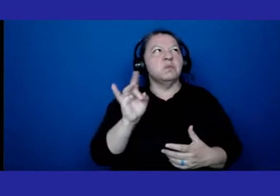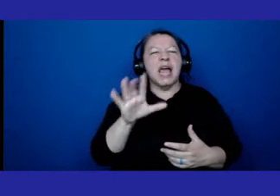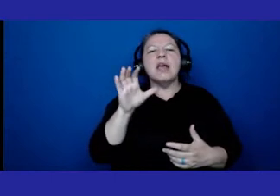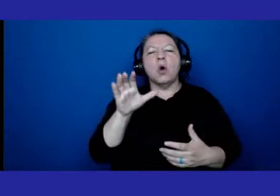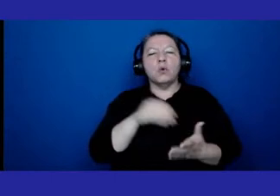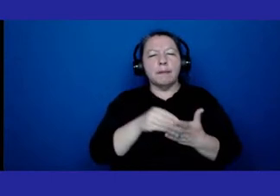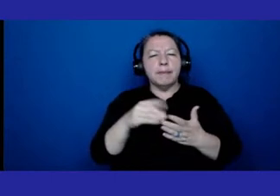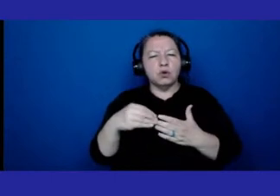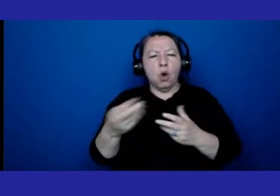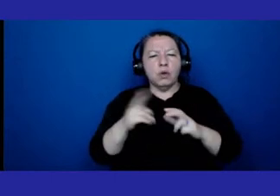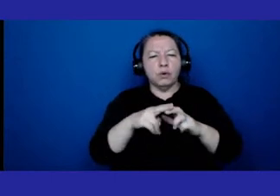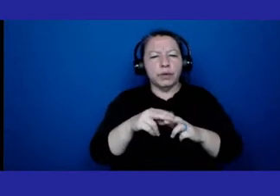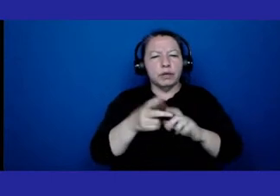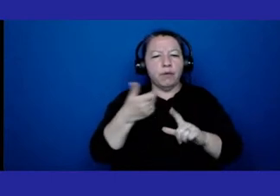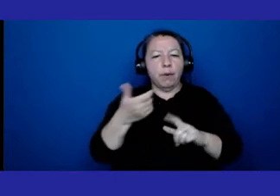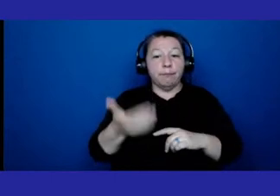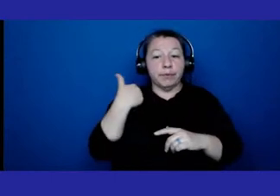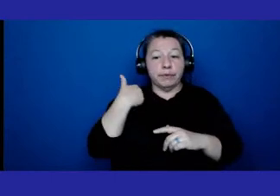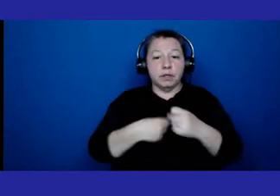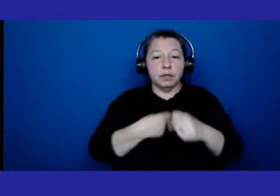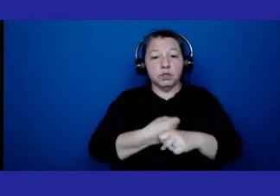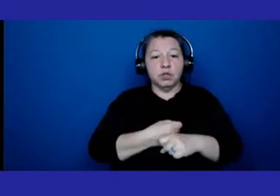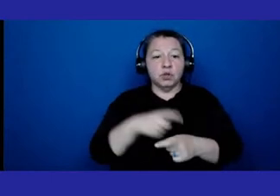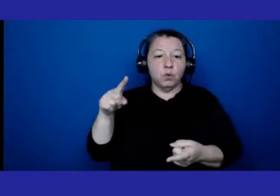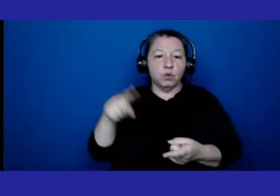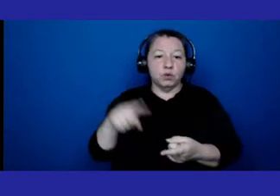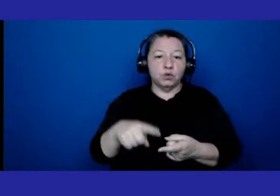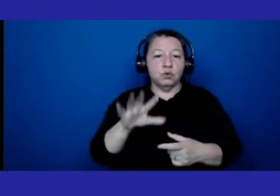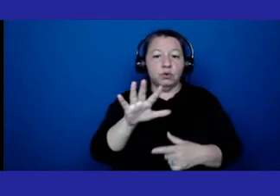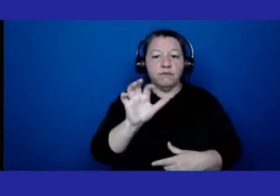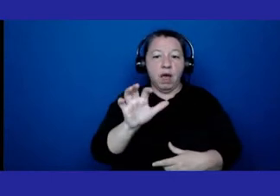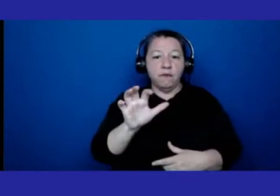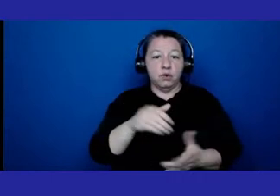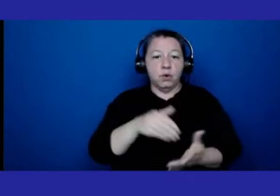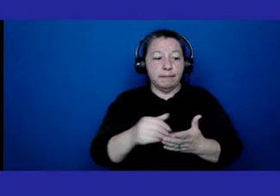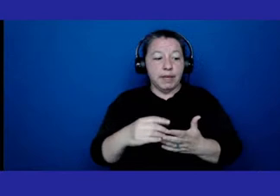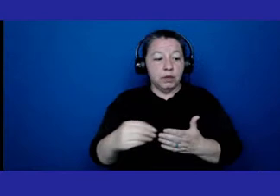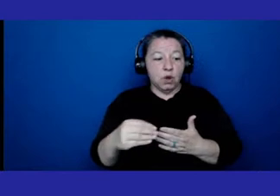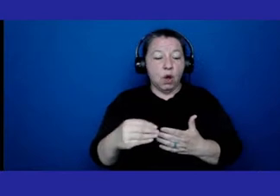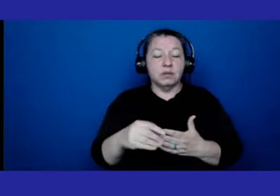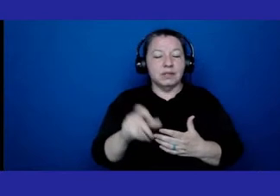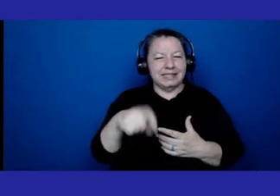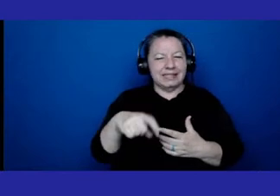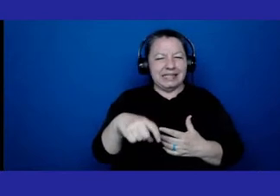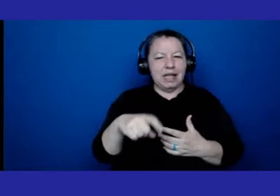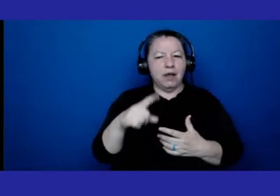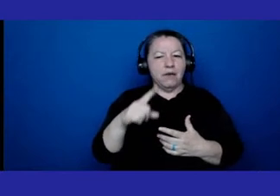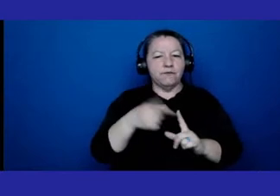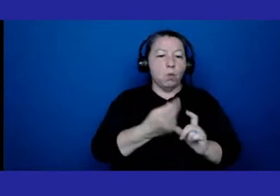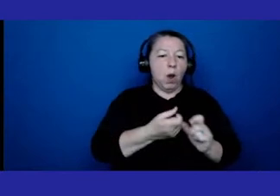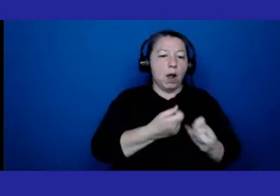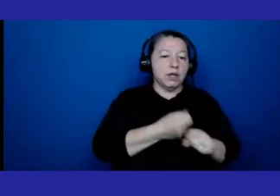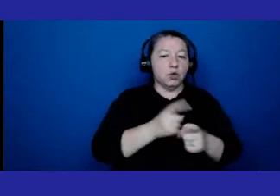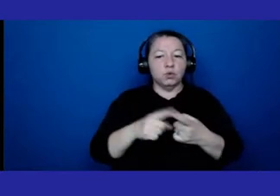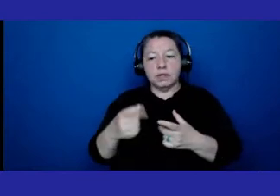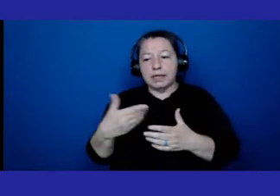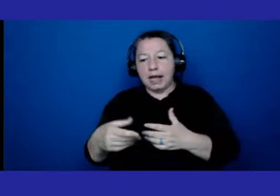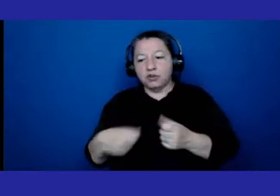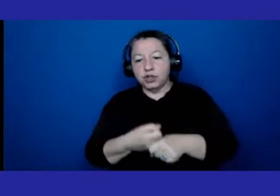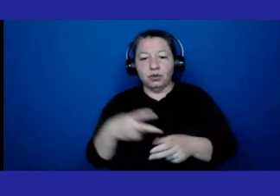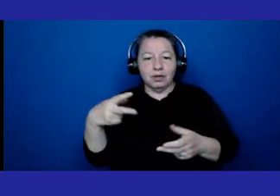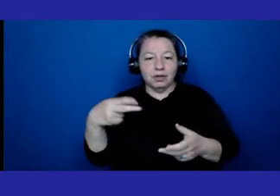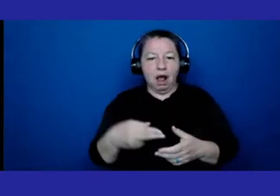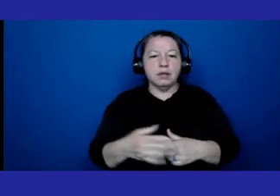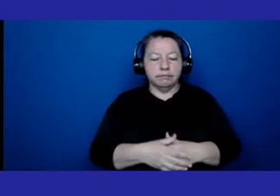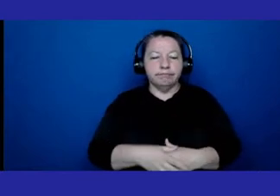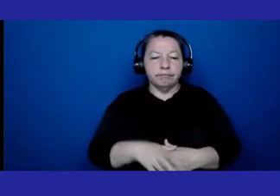$700 or $800 million increase in the previous year that was reduced to $500 million. So that was necessary a year-to-year cut for them. So